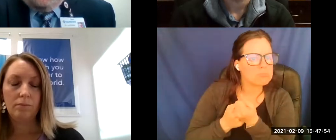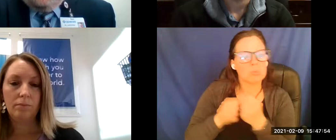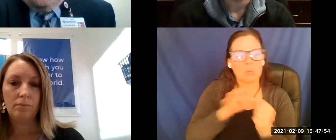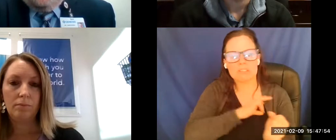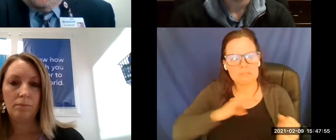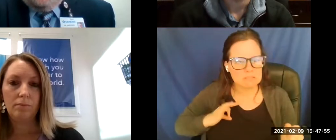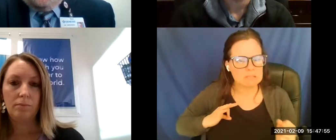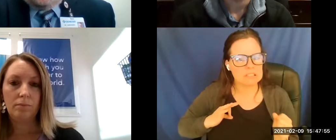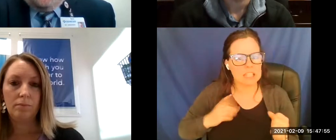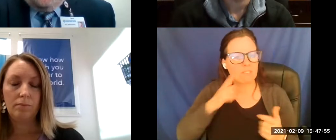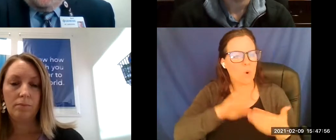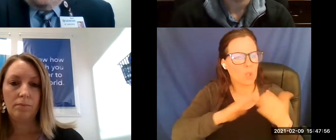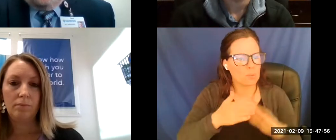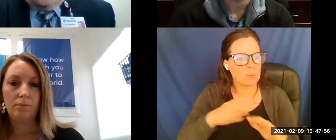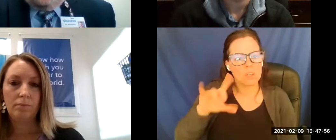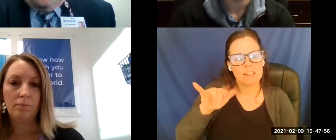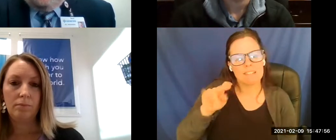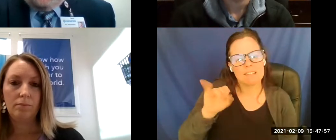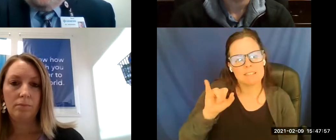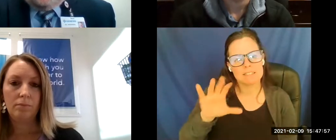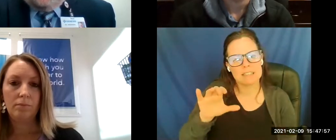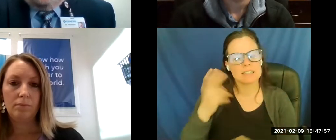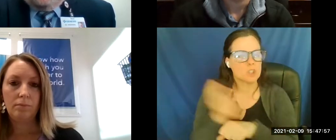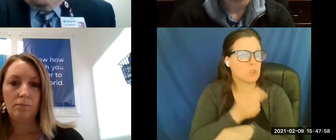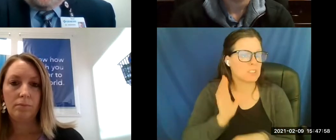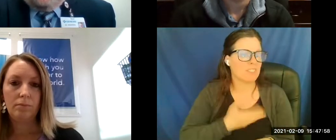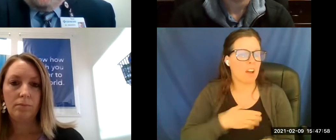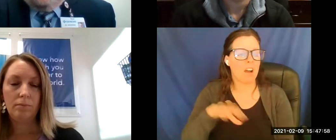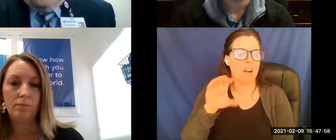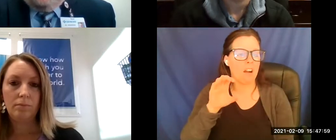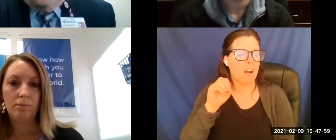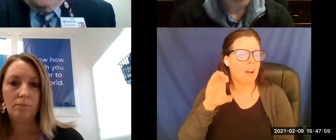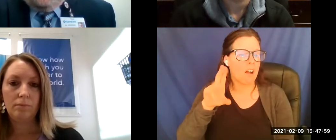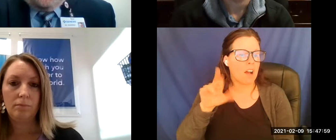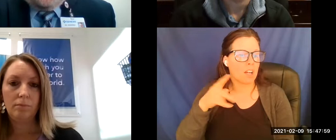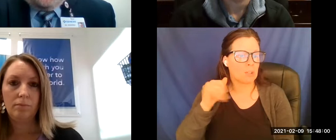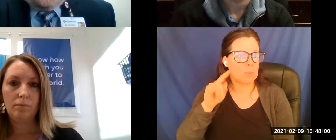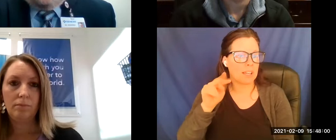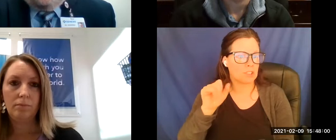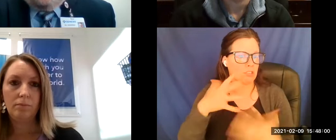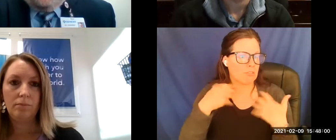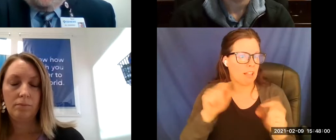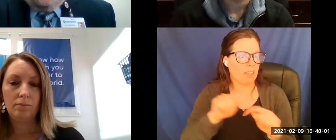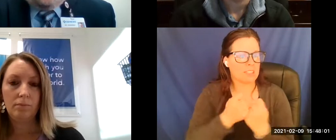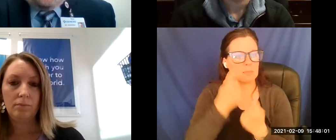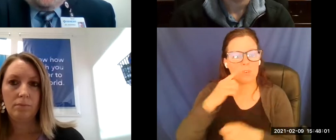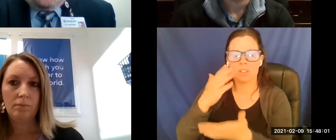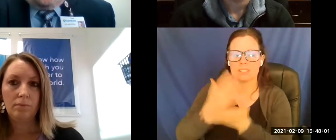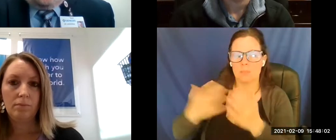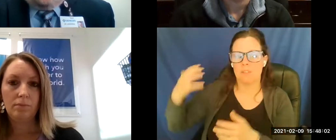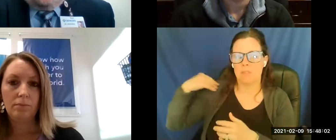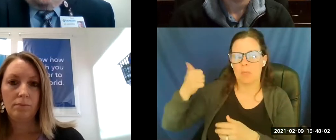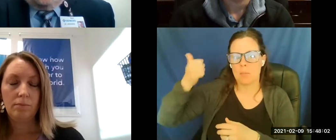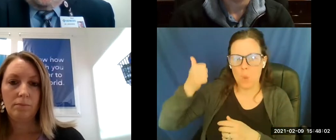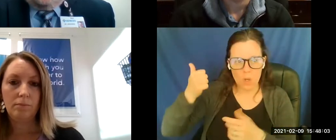for the community clinics and through use of our occupational health team for some of the employer immunizations for the priority groups.